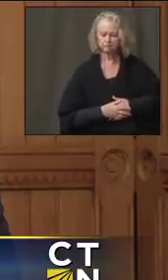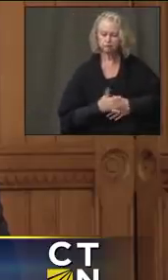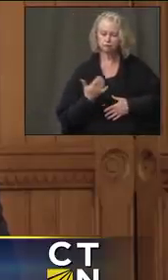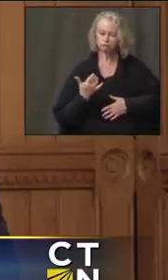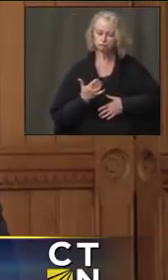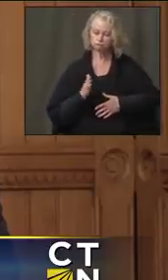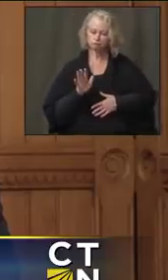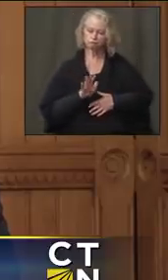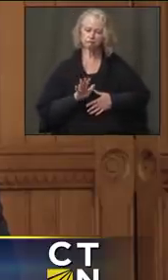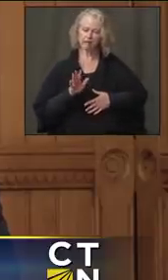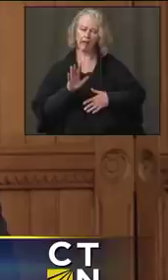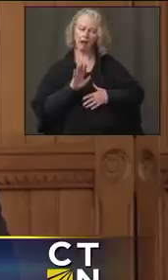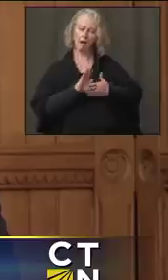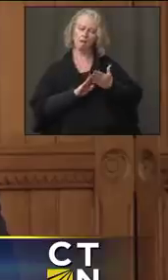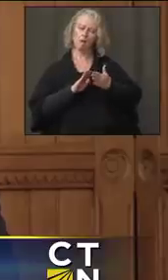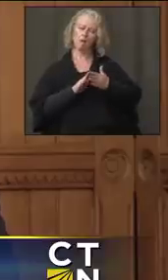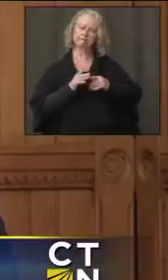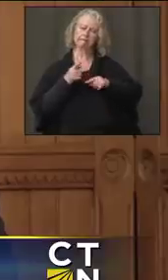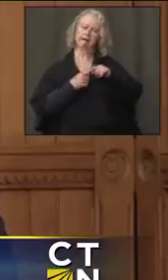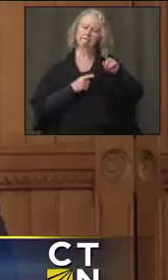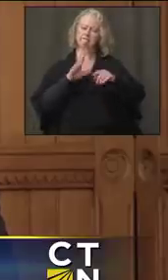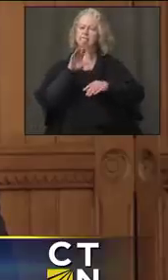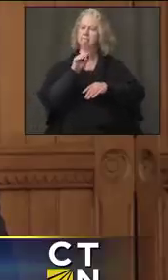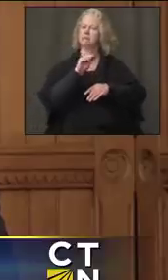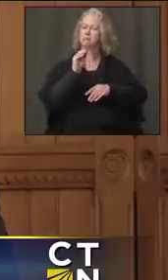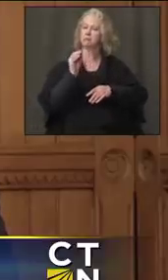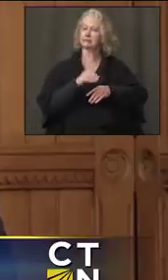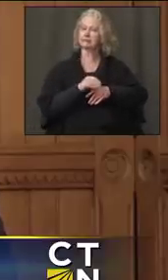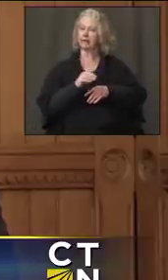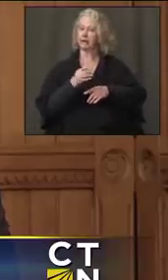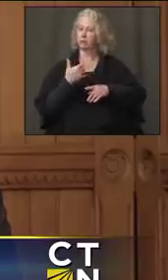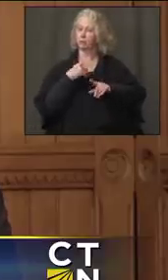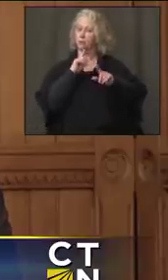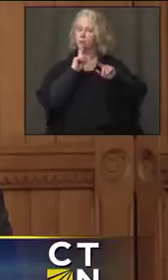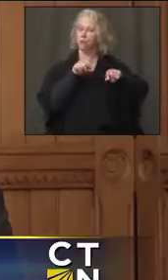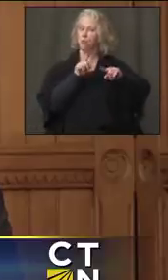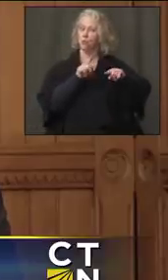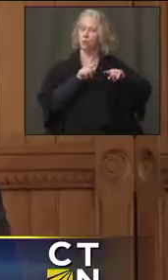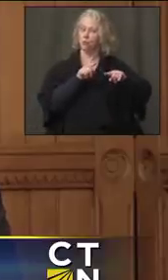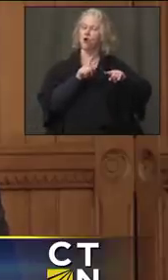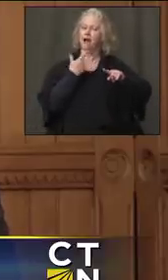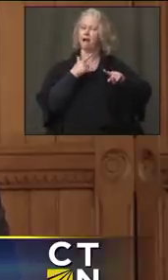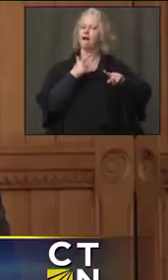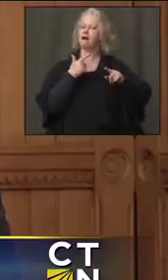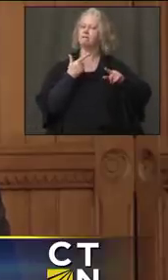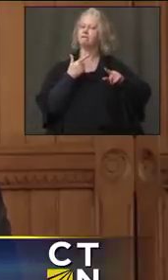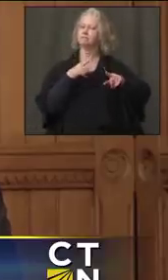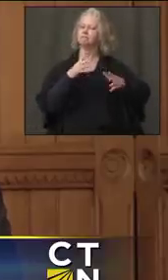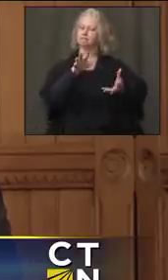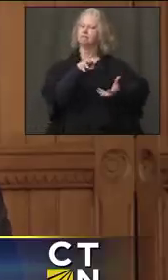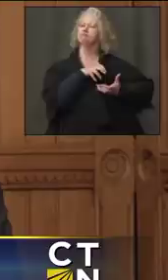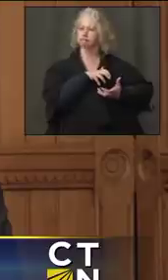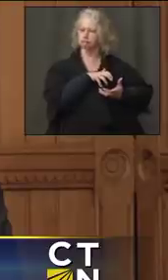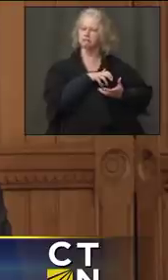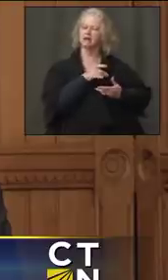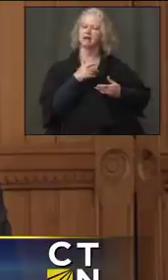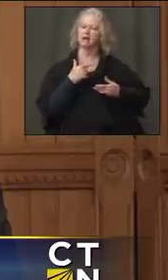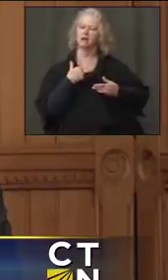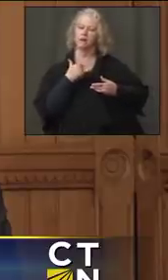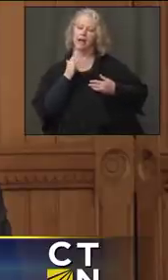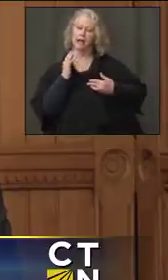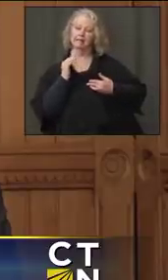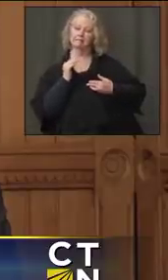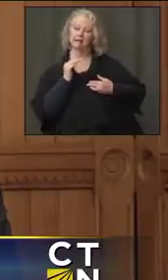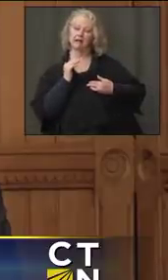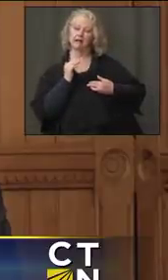to about 50% of our orders that have been placed since the beginning of the pandemic have been fulfilled, and we expect about 30% to